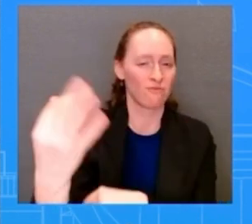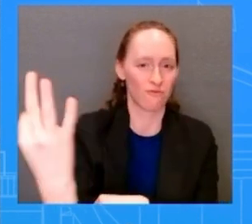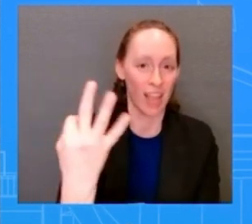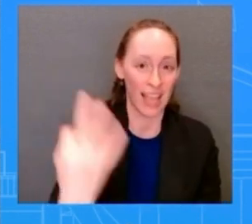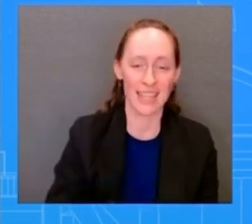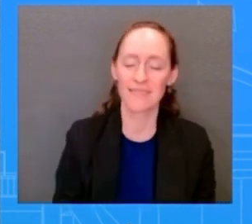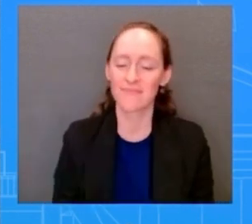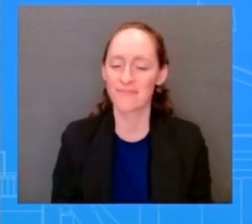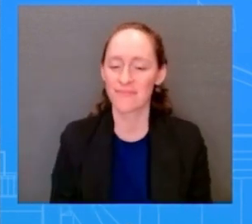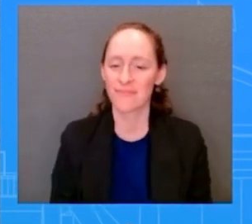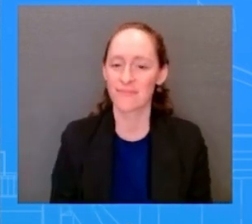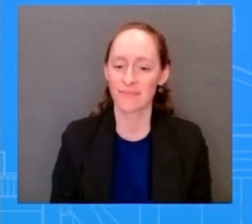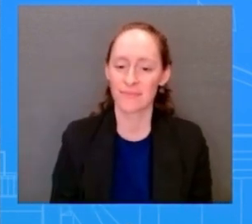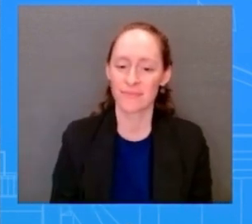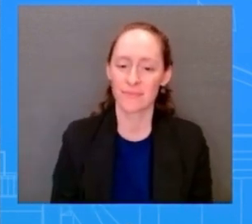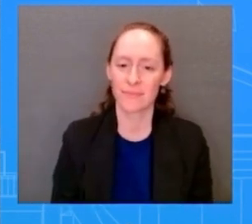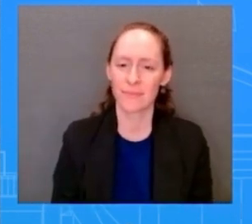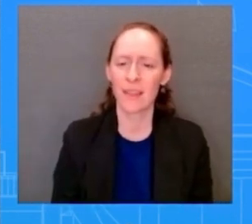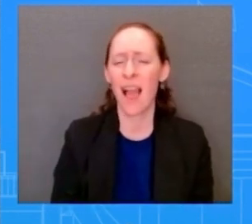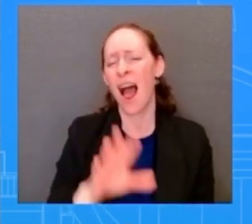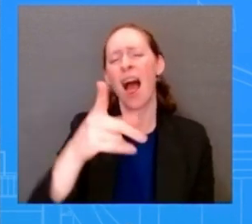Haryana, way in the back. I'm going to go way in the back.